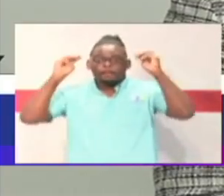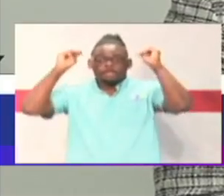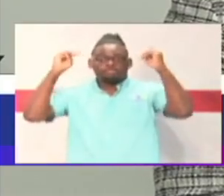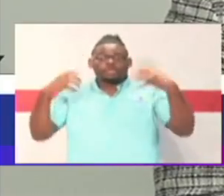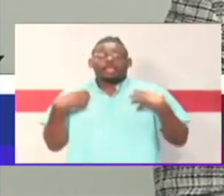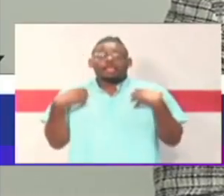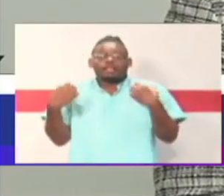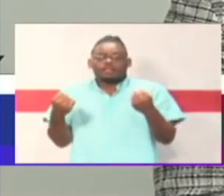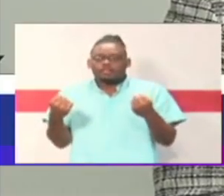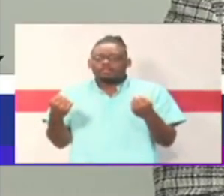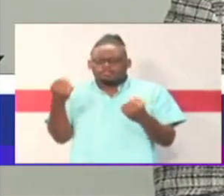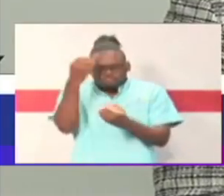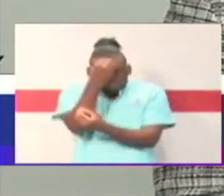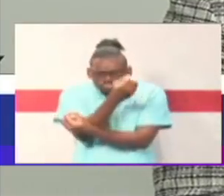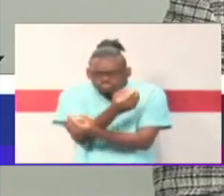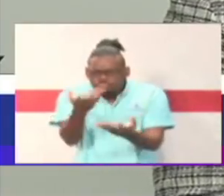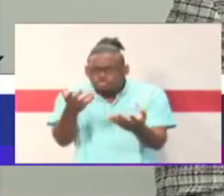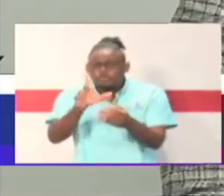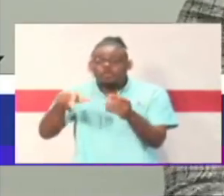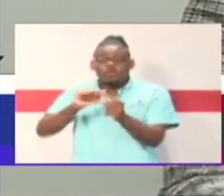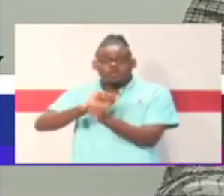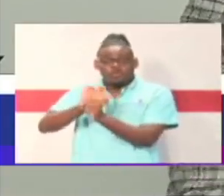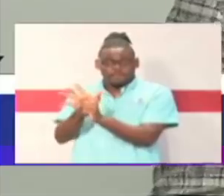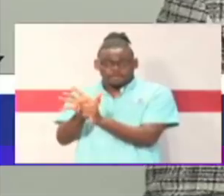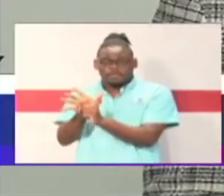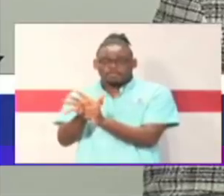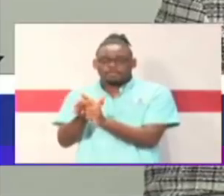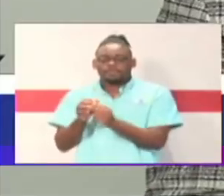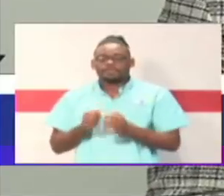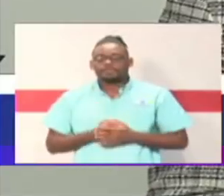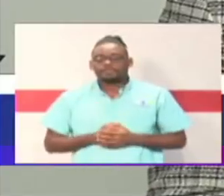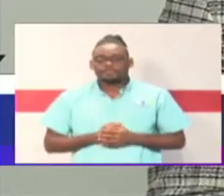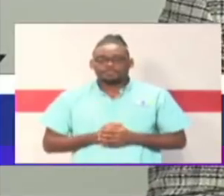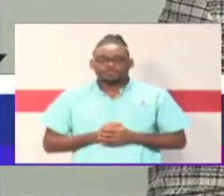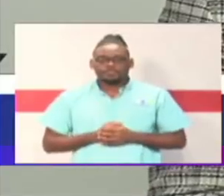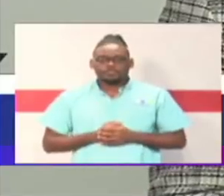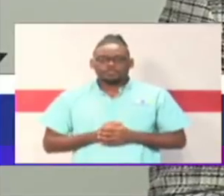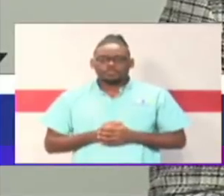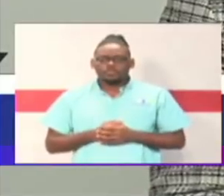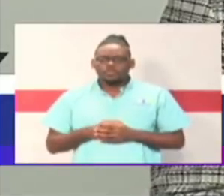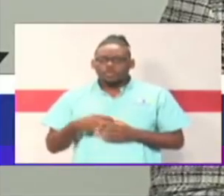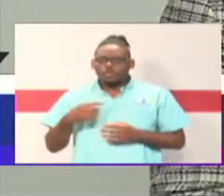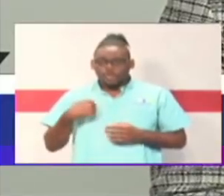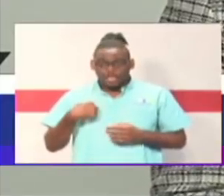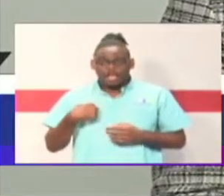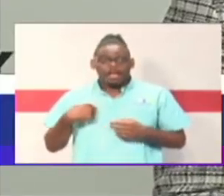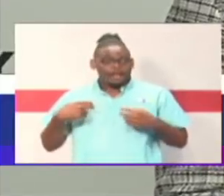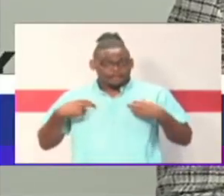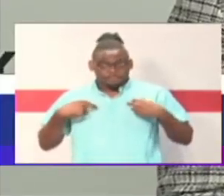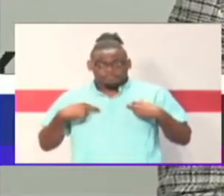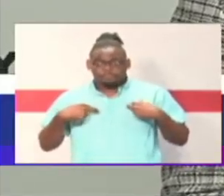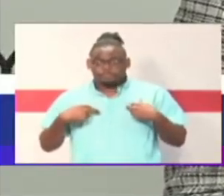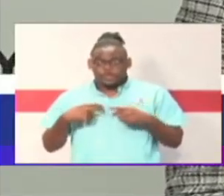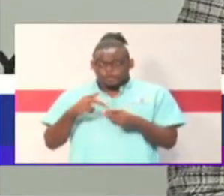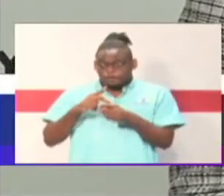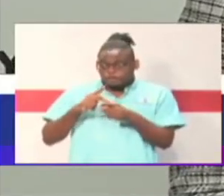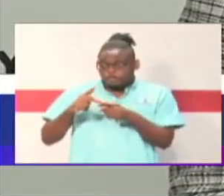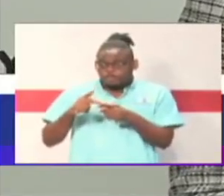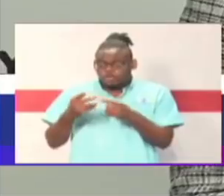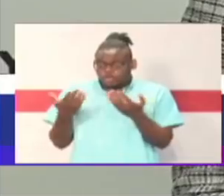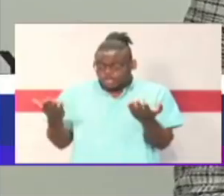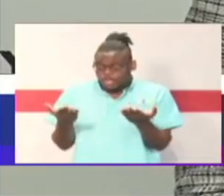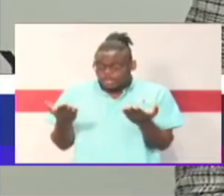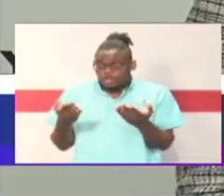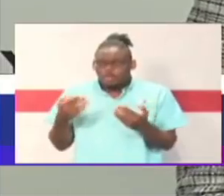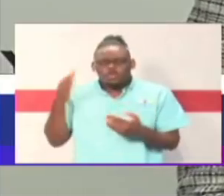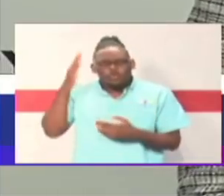national COVID-19 response with these expert panelists this morning. Some of the faces you know and one new